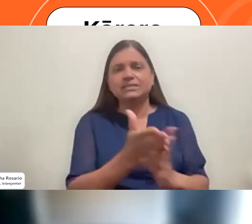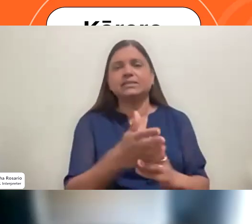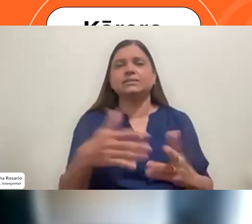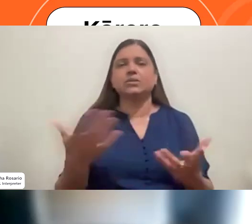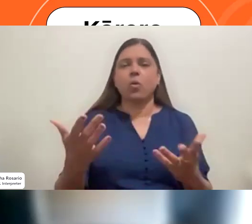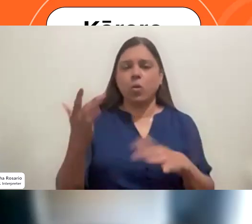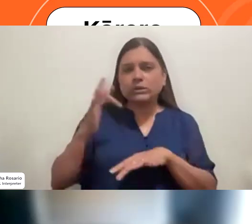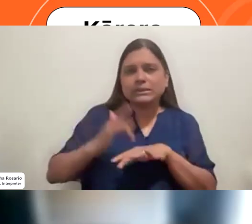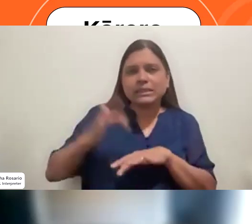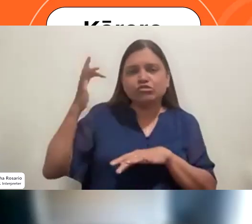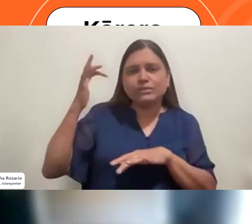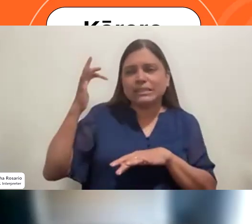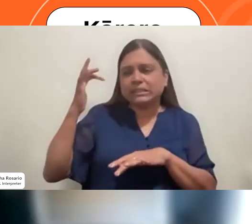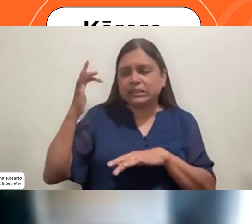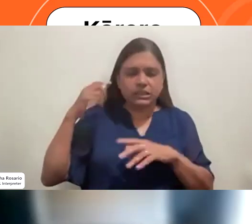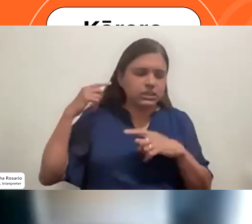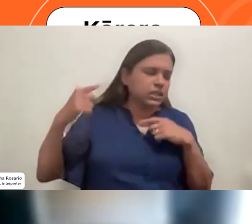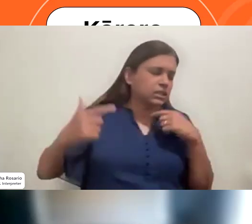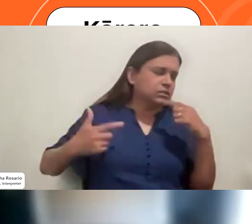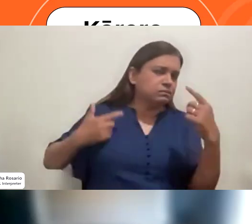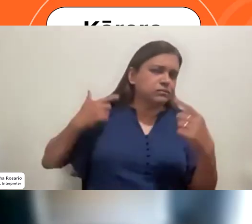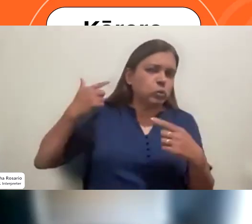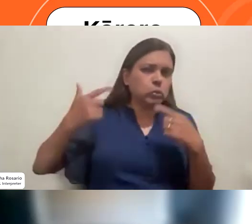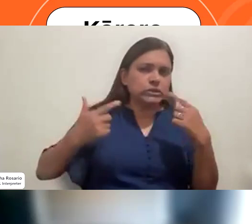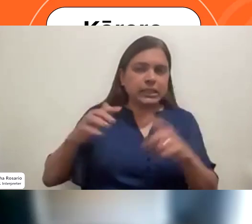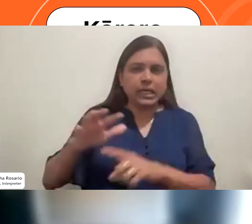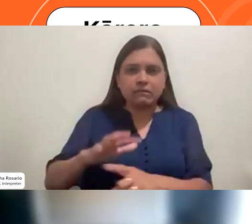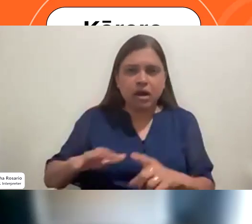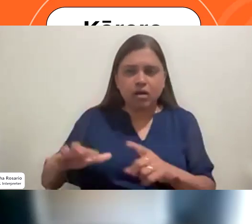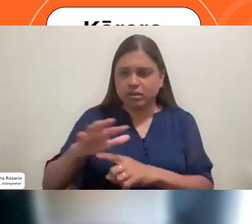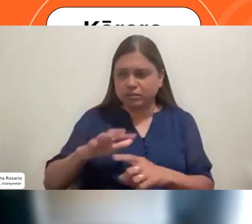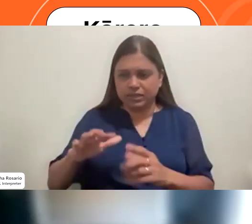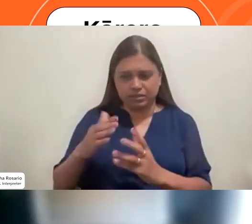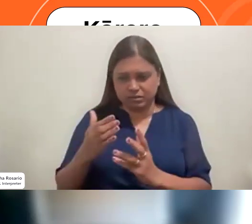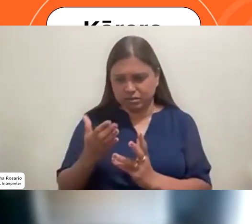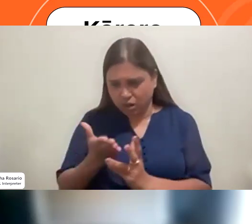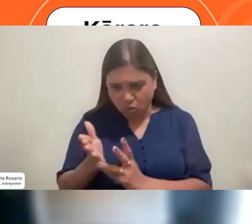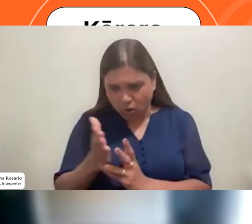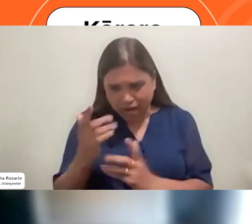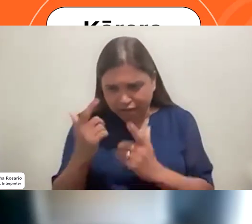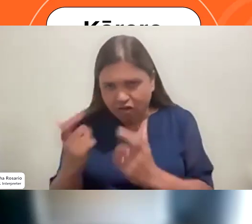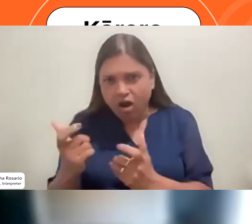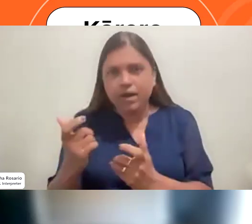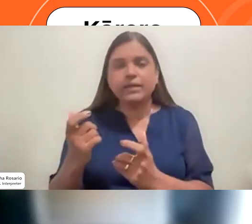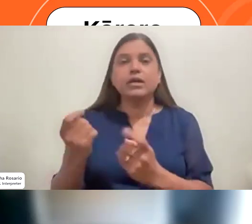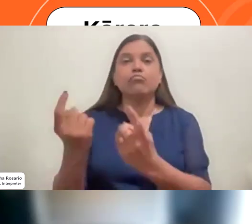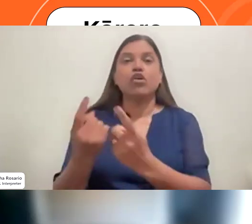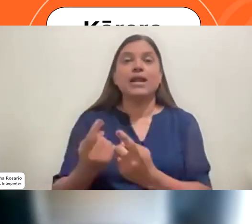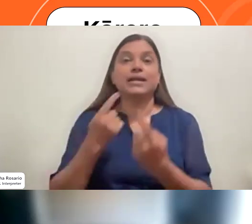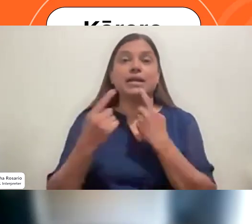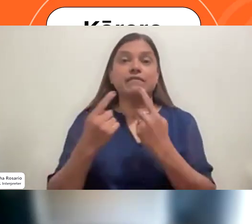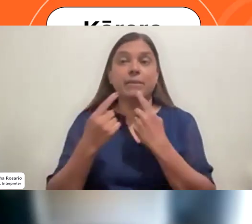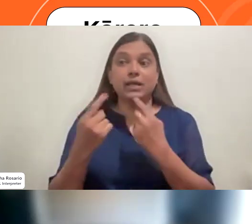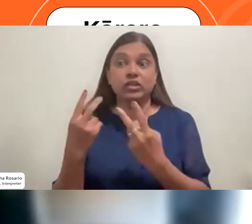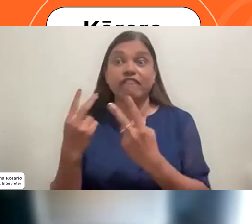sensitivities, noisy environments, poor wayfinding, or product information visibility, along with